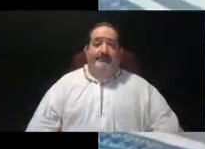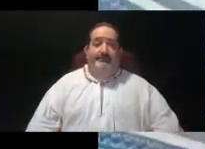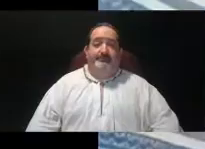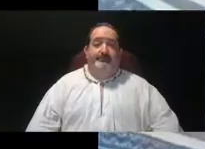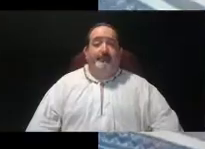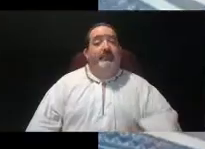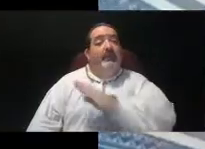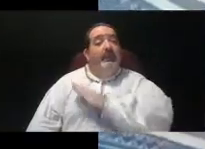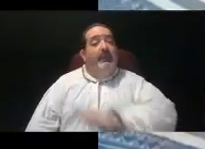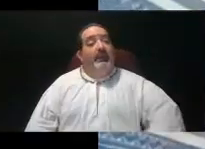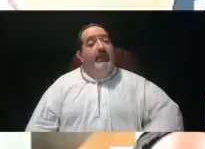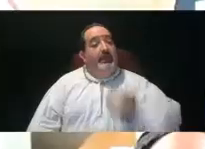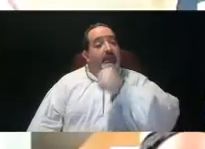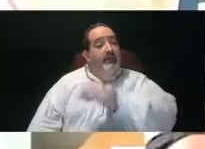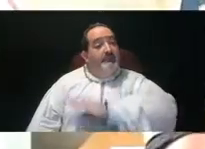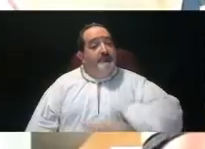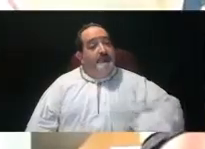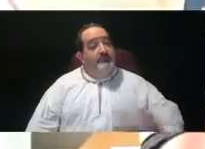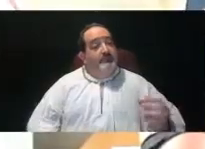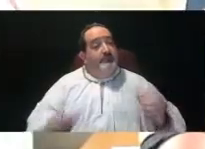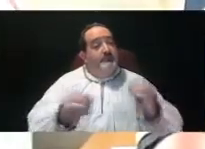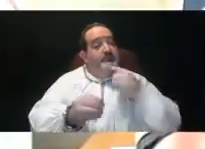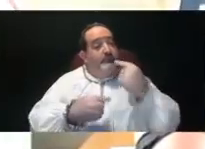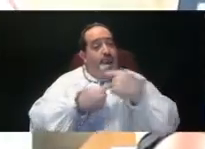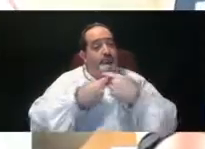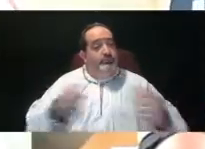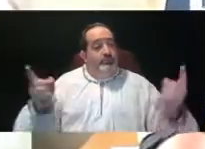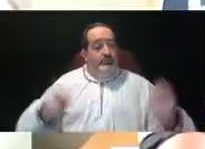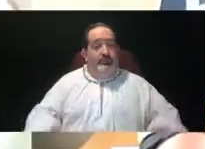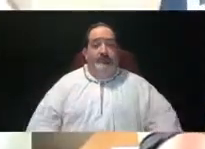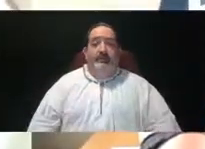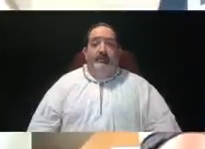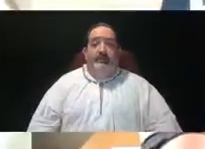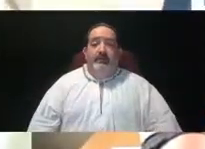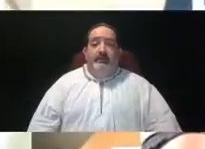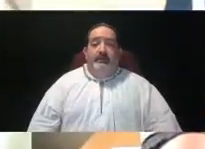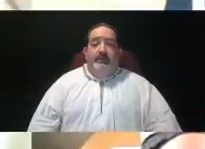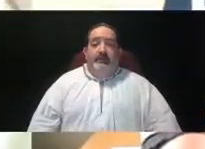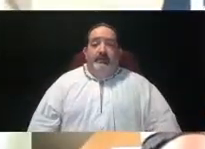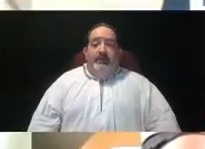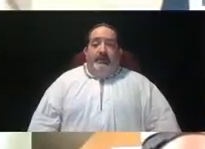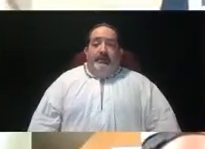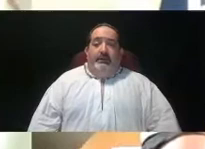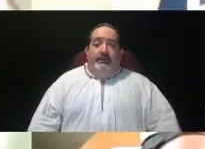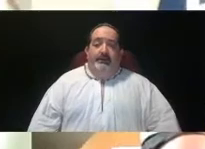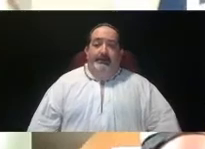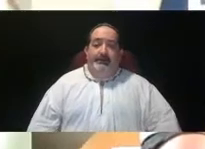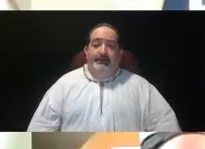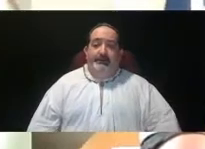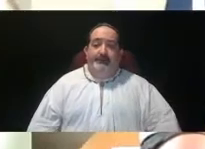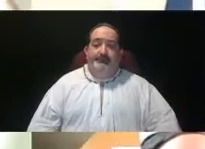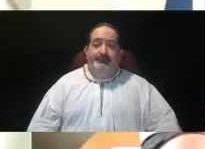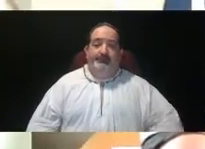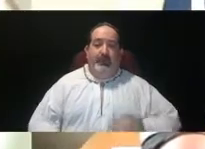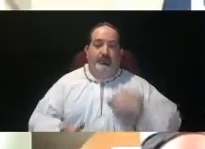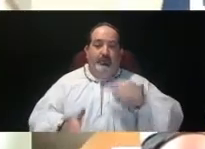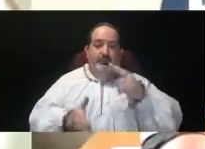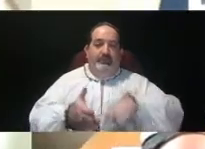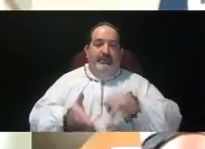Your Excellencies, have you words for your people? We do. I'm going to read